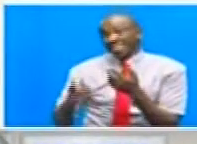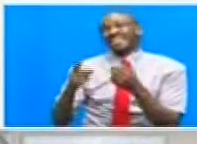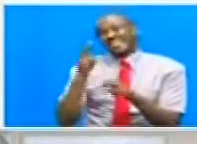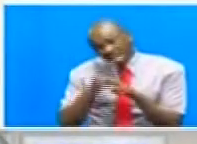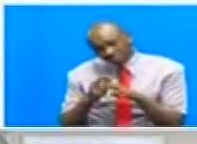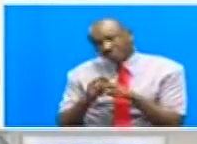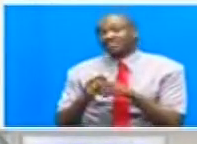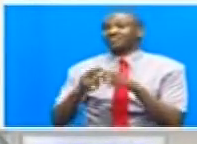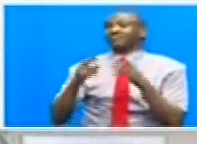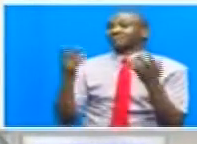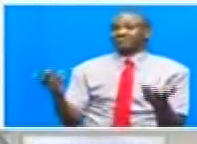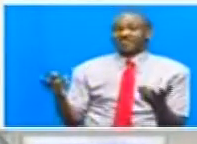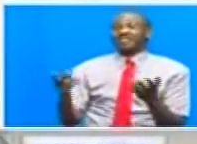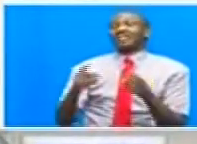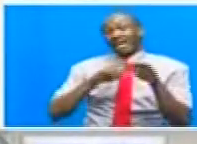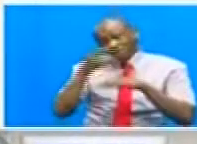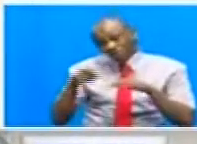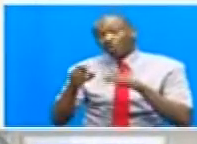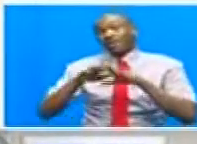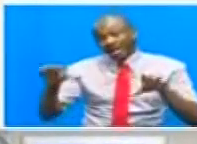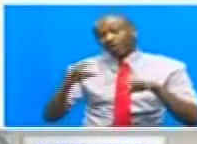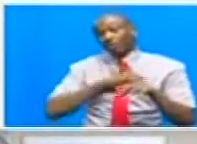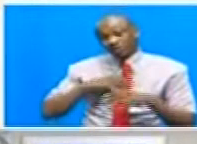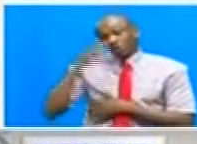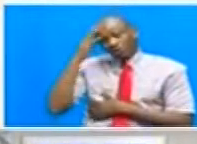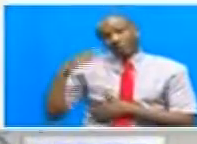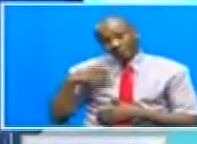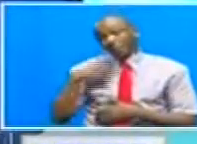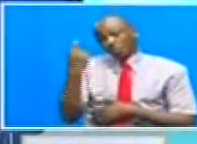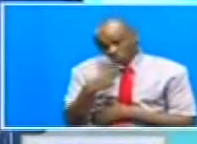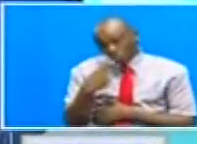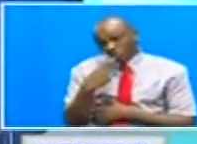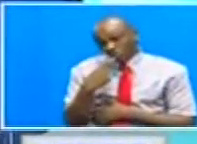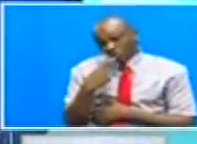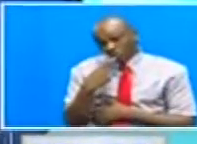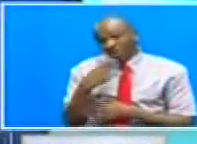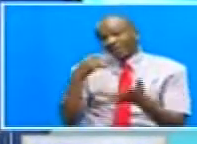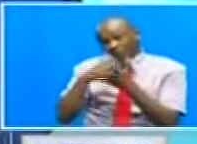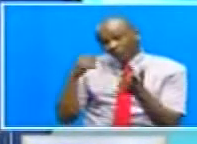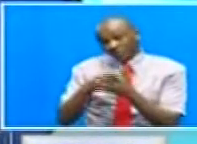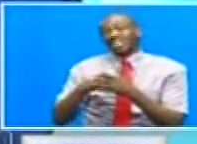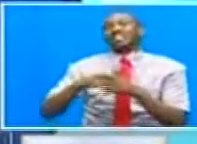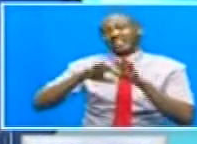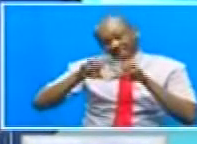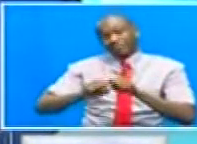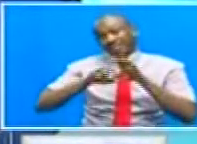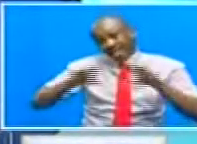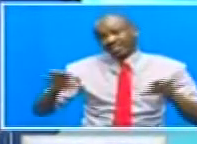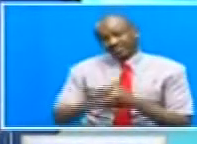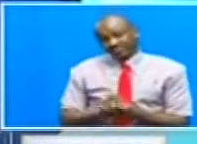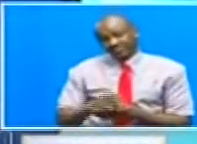names. Does the National Lands Commission know the majority, at least, of the people who have been involved in encroachment and grabbing of